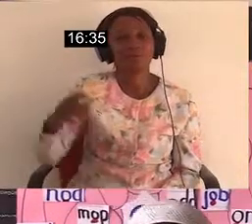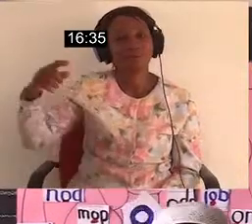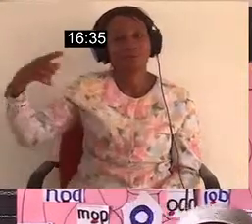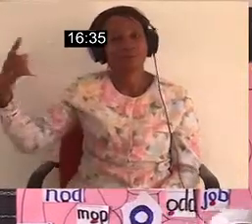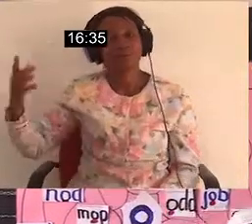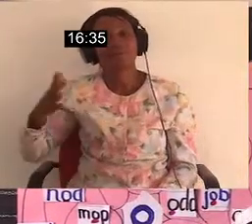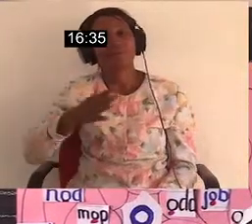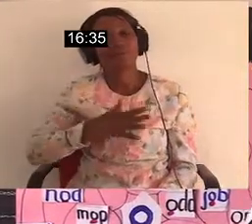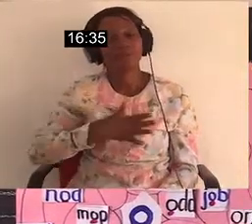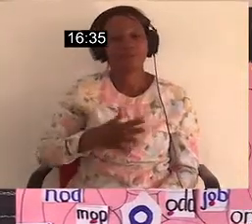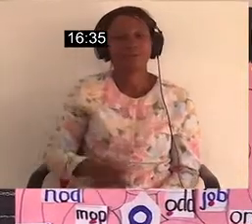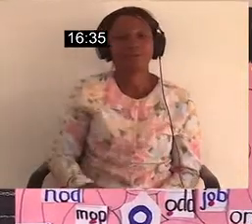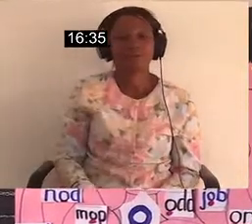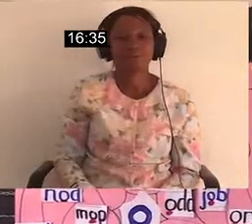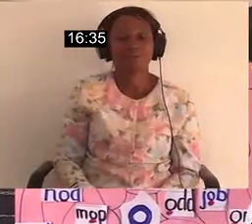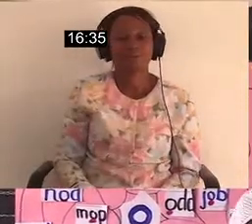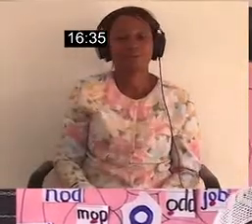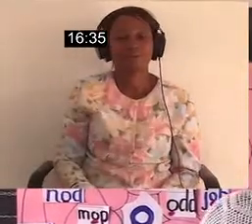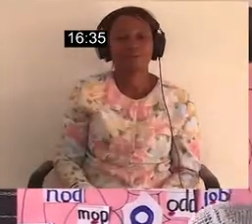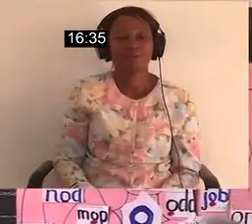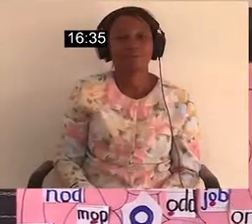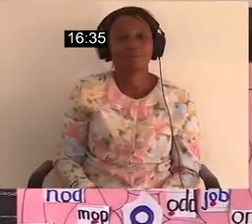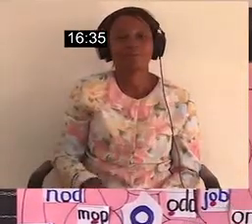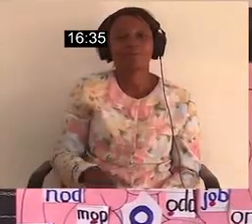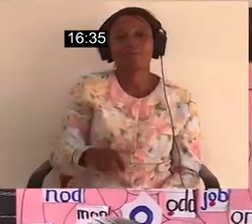And the sounds are